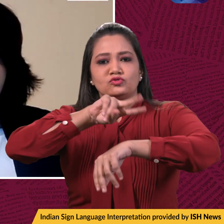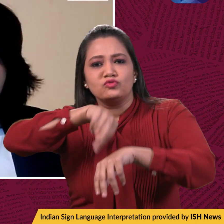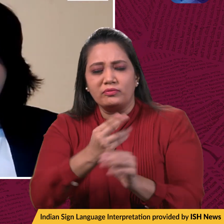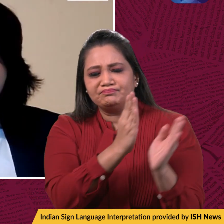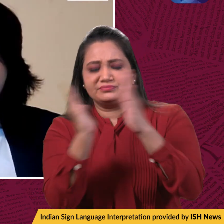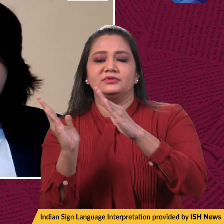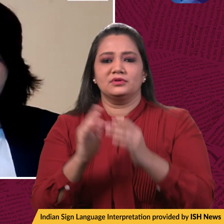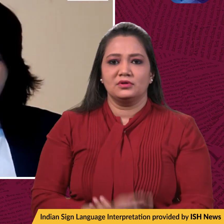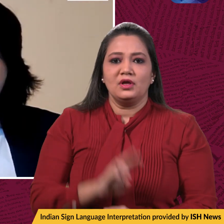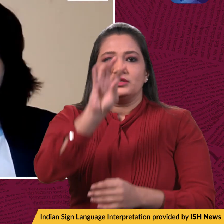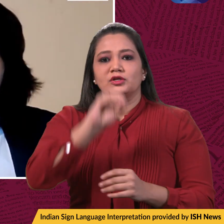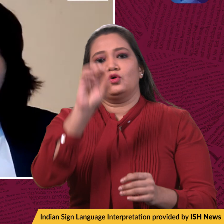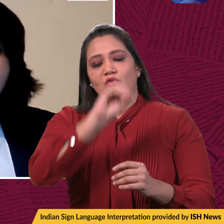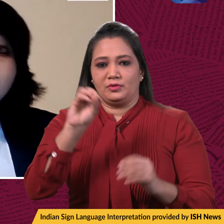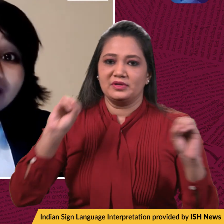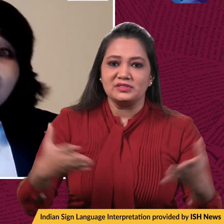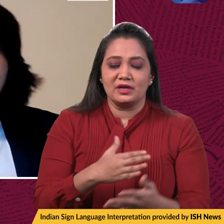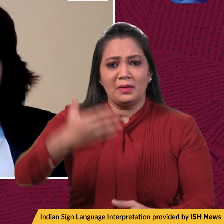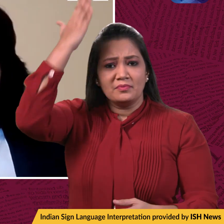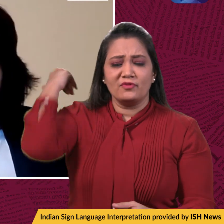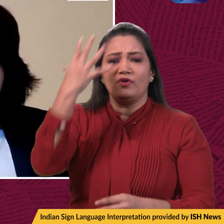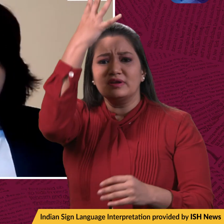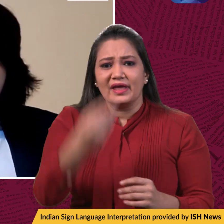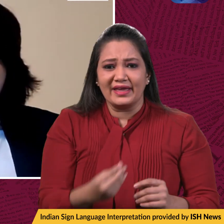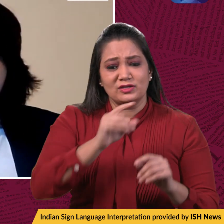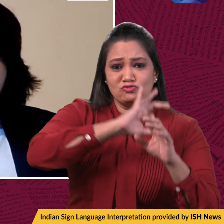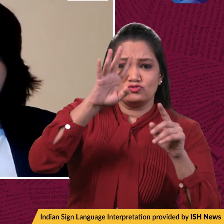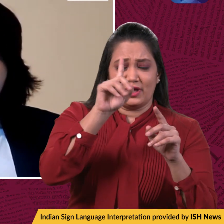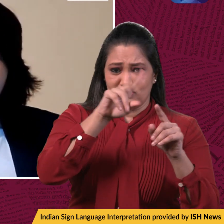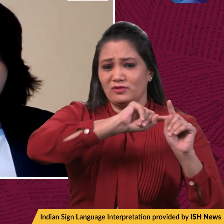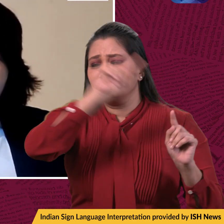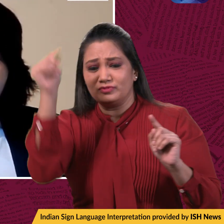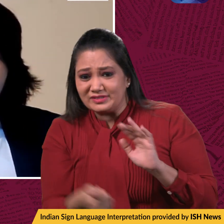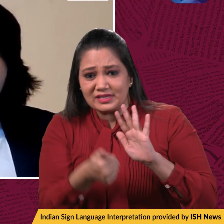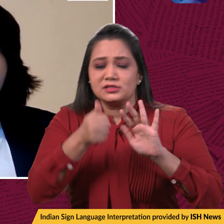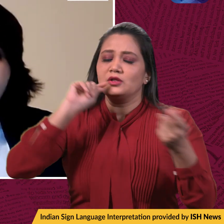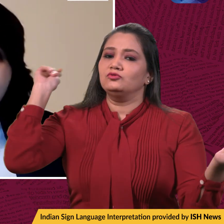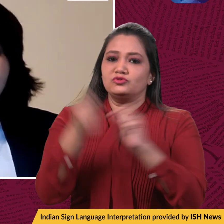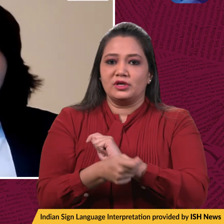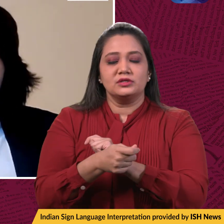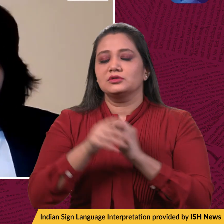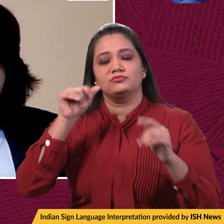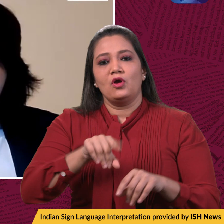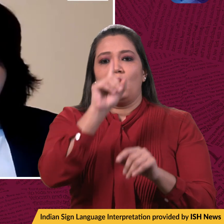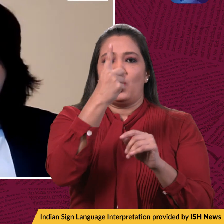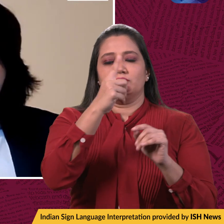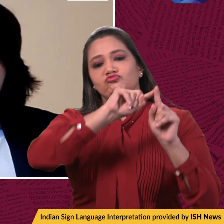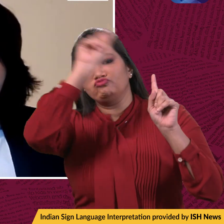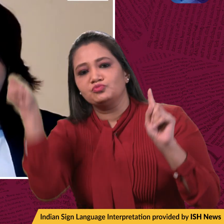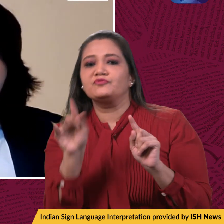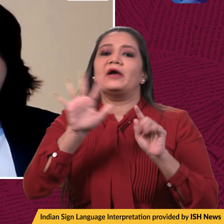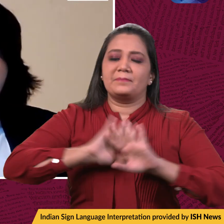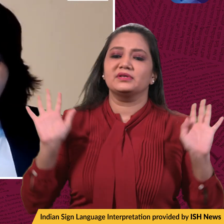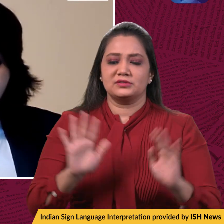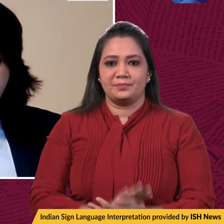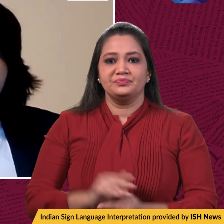the 30th of October, as opposed to the midnight to 6 a.m. The curbs will remain imposed from 1 to 5 a.m. Now, the cities